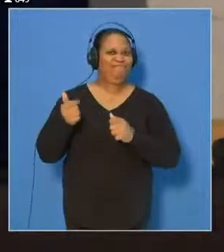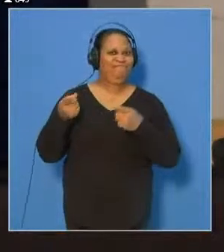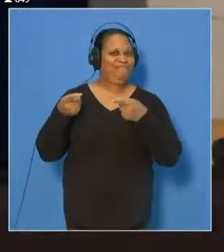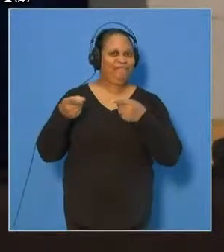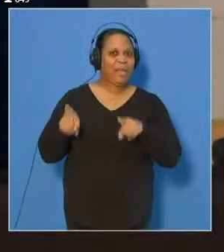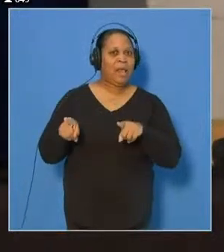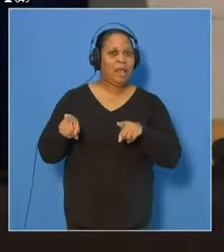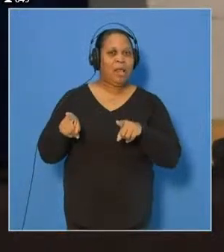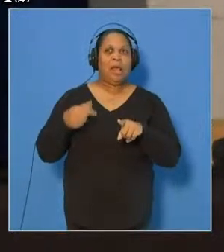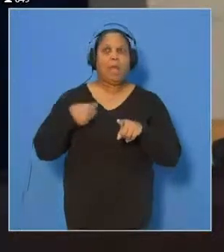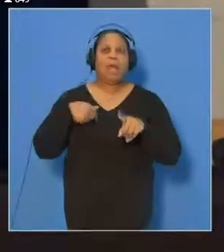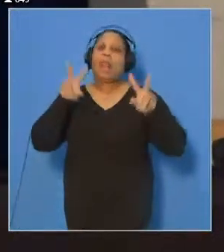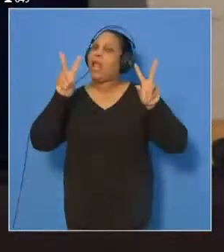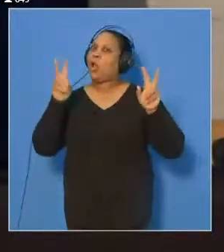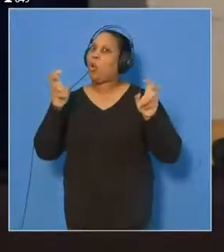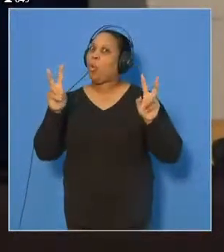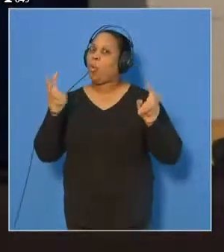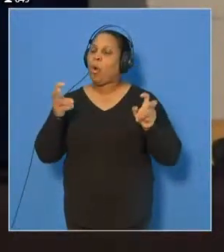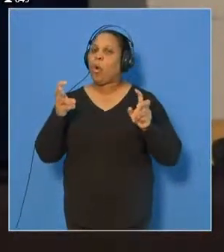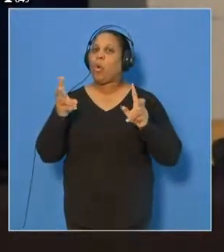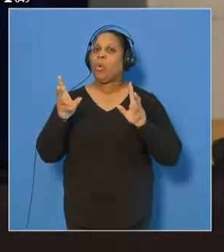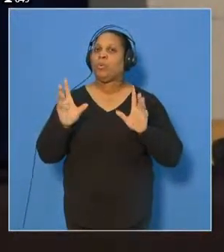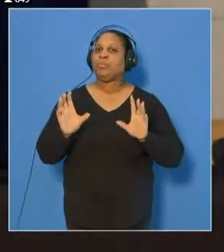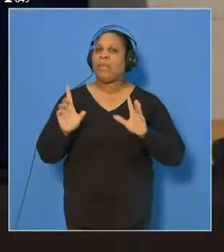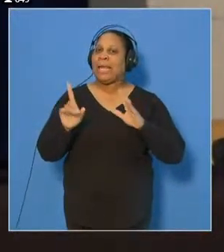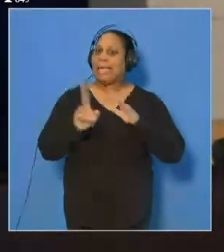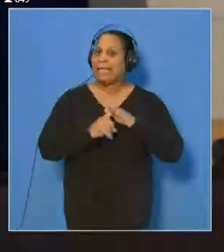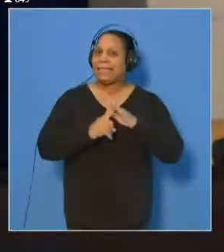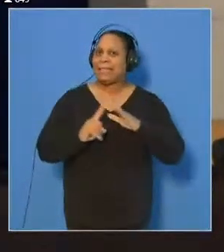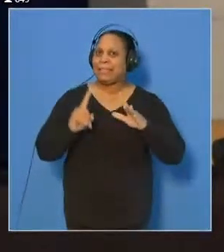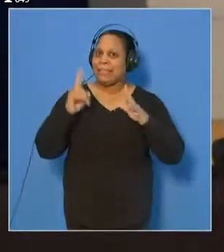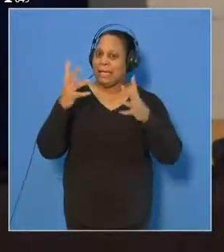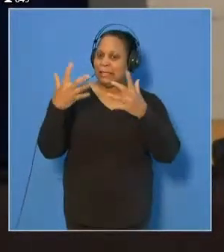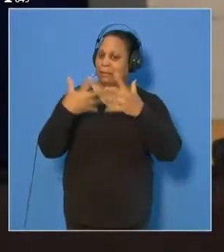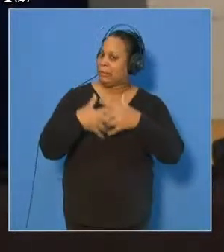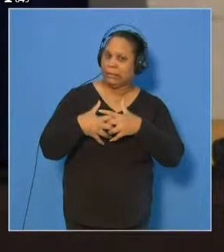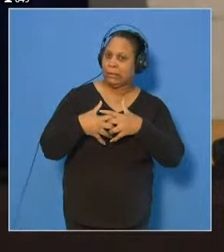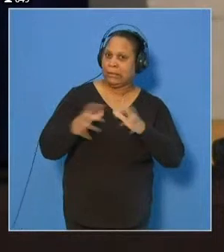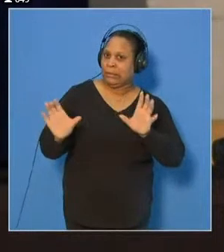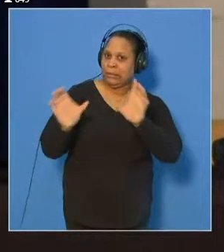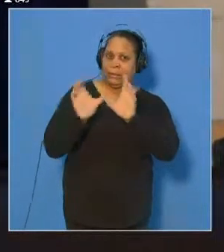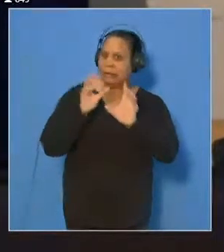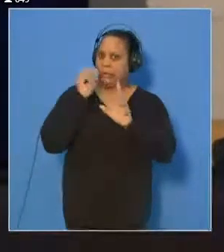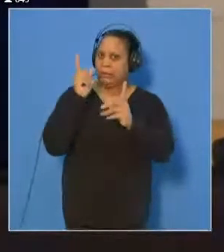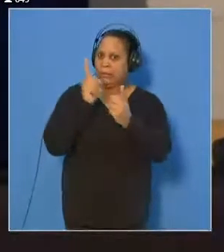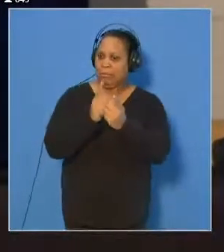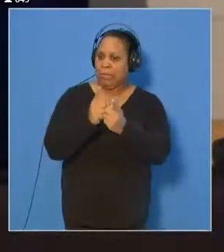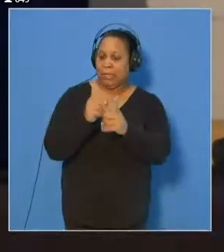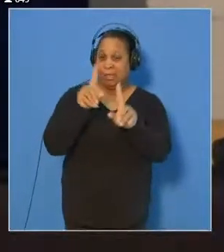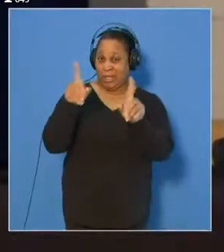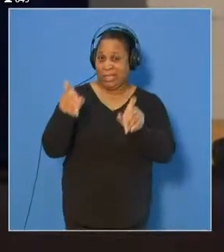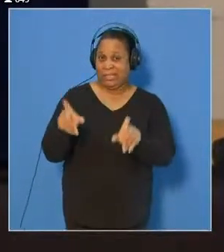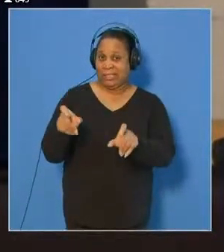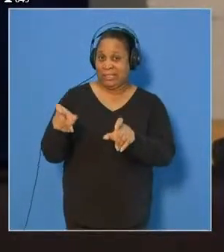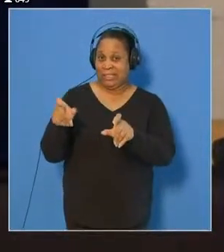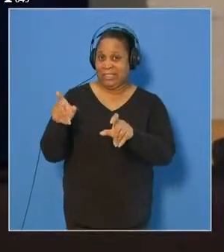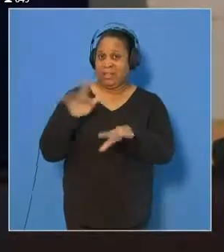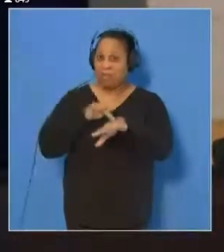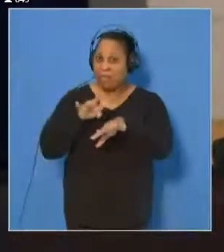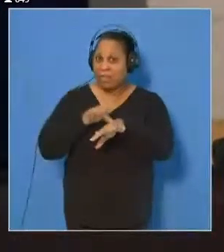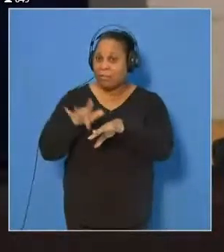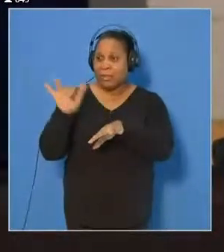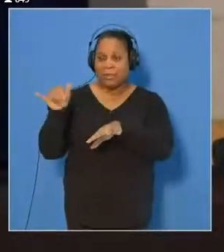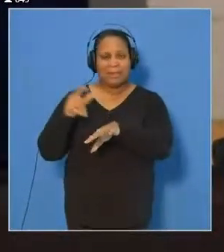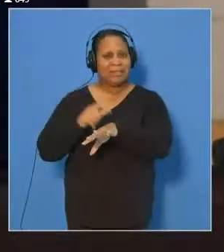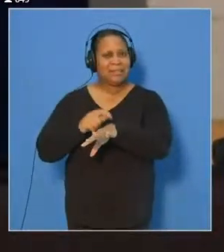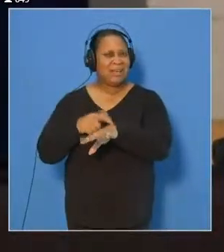because, and I quote, case criteria was not met given testing criteria at the time. I'm trying